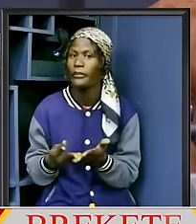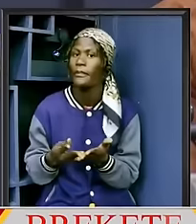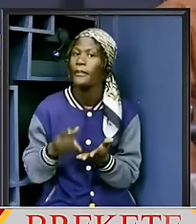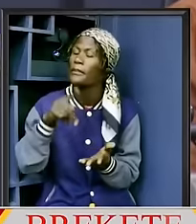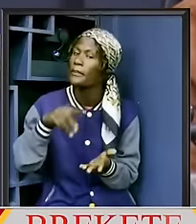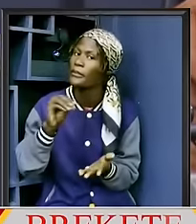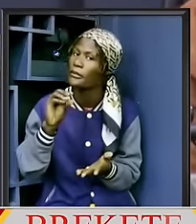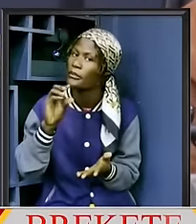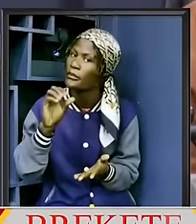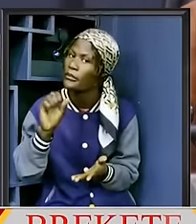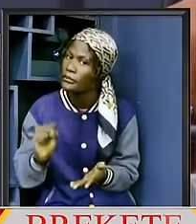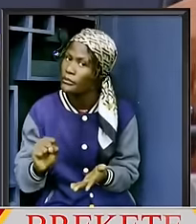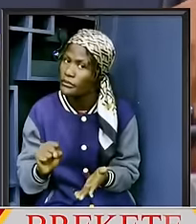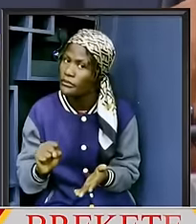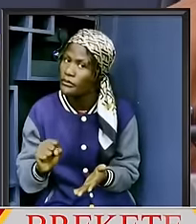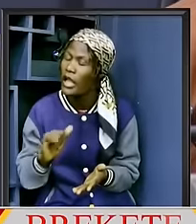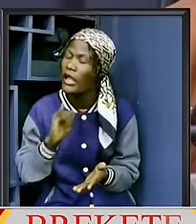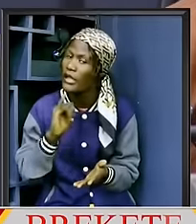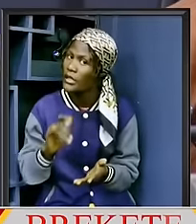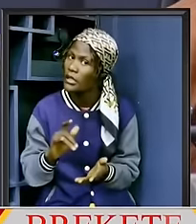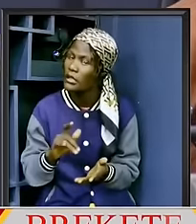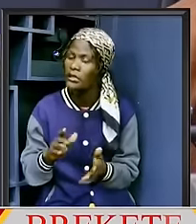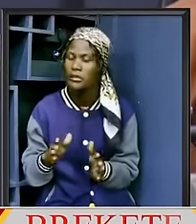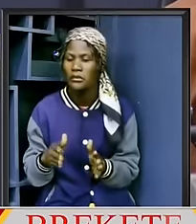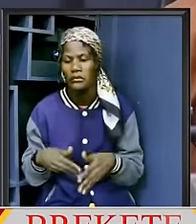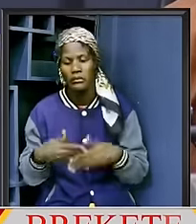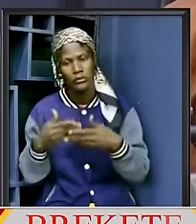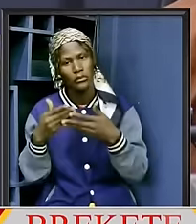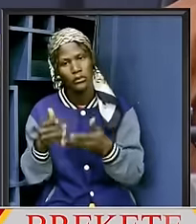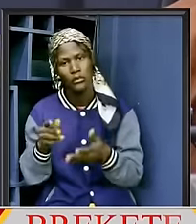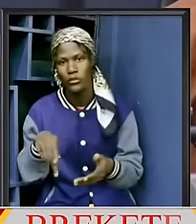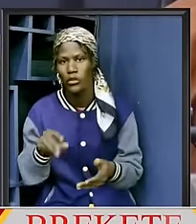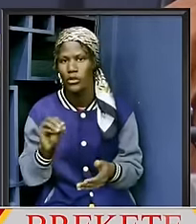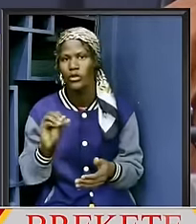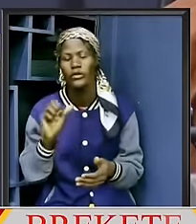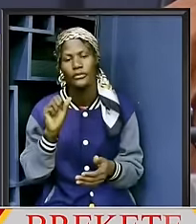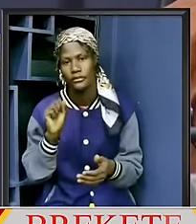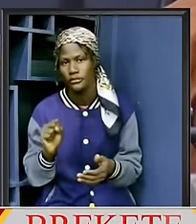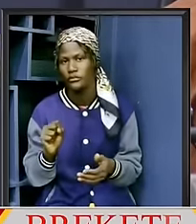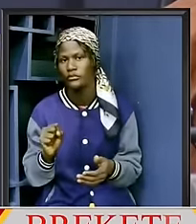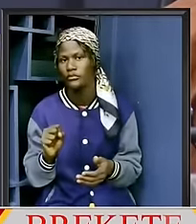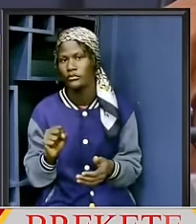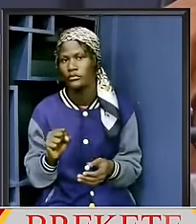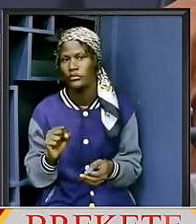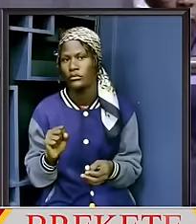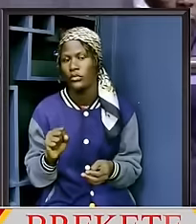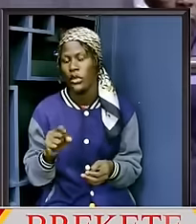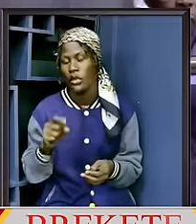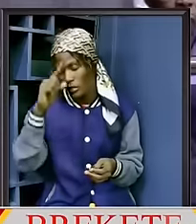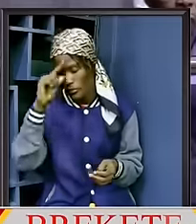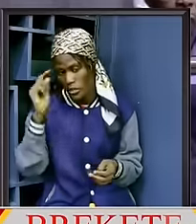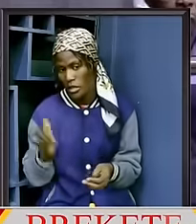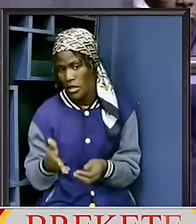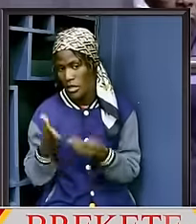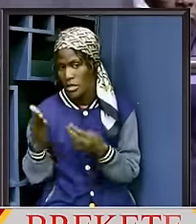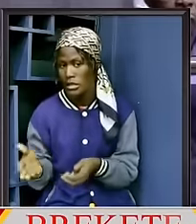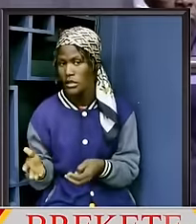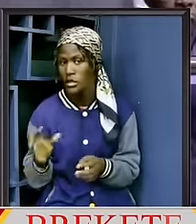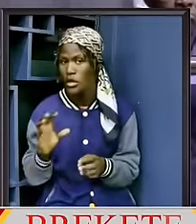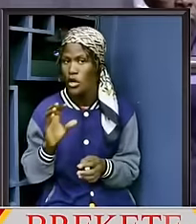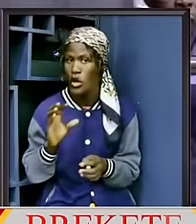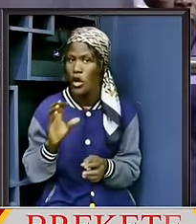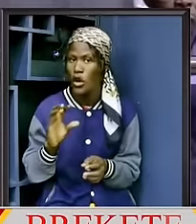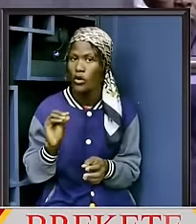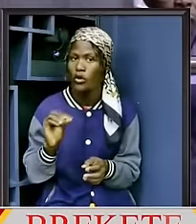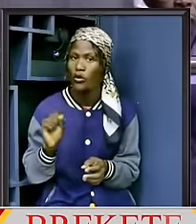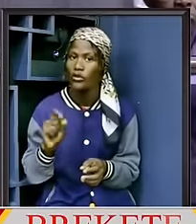Okay. So they have the POS, and I told the MD, I said, yes, sir, we need POS, because these customers will use our transport